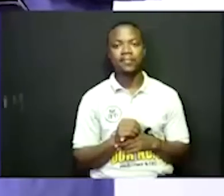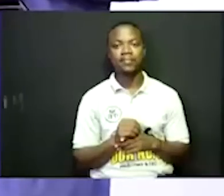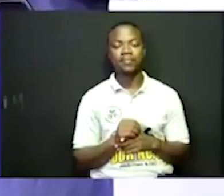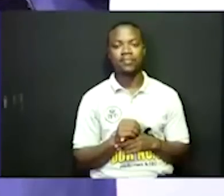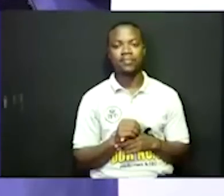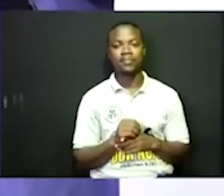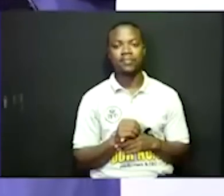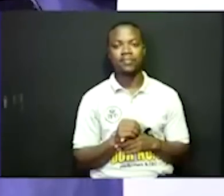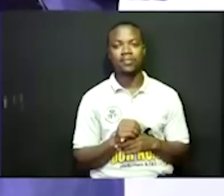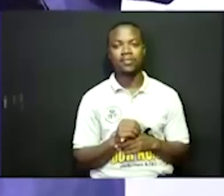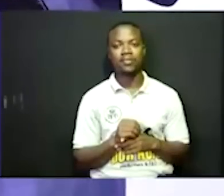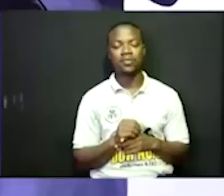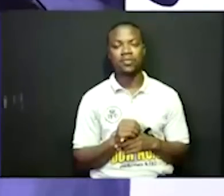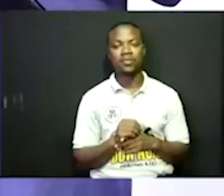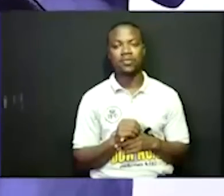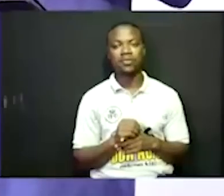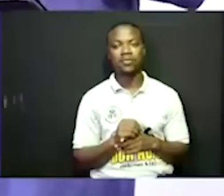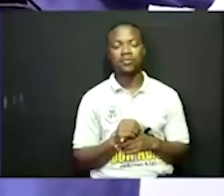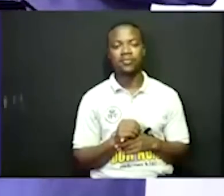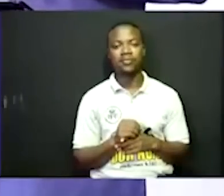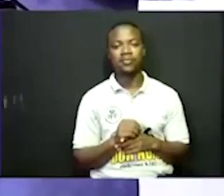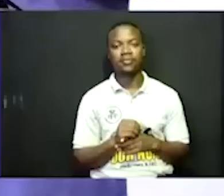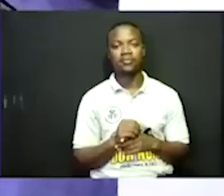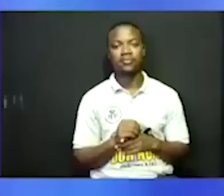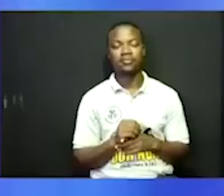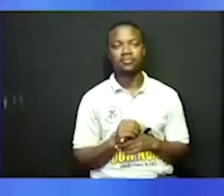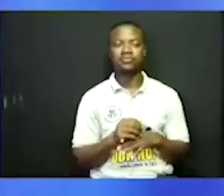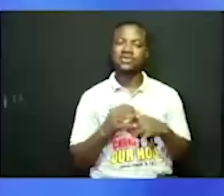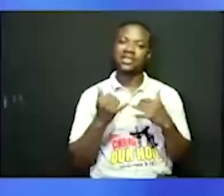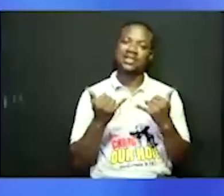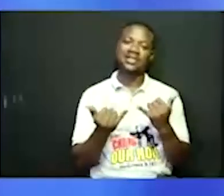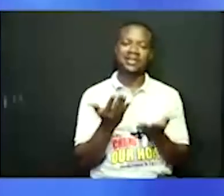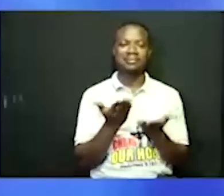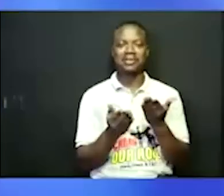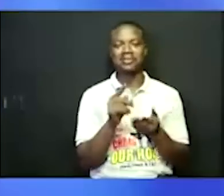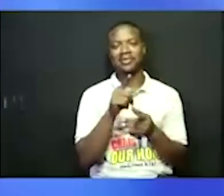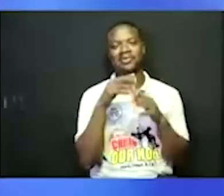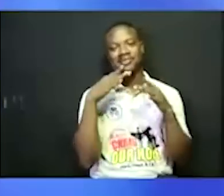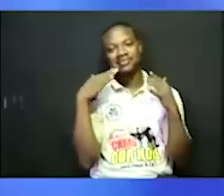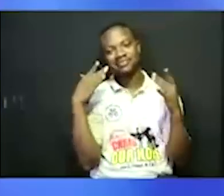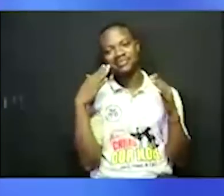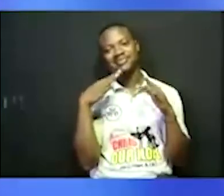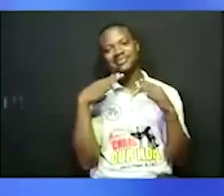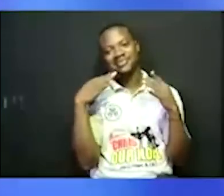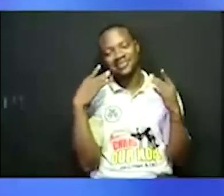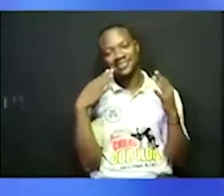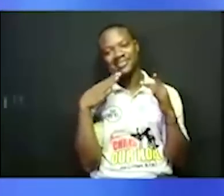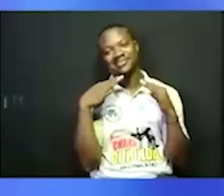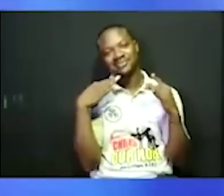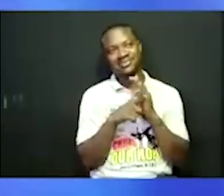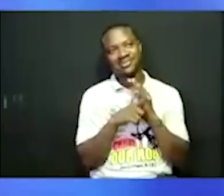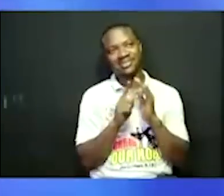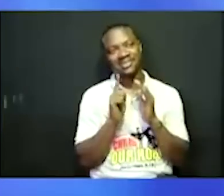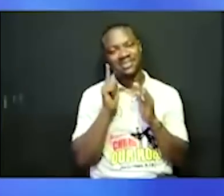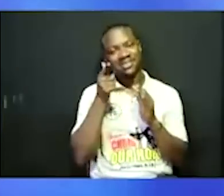ebre bonia eto won empofri no mu. Now you could be laughing in a moment and then you